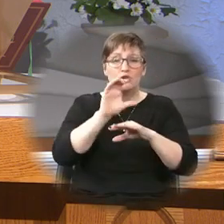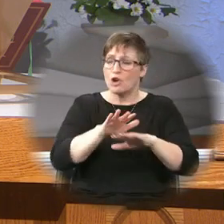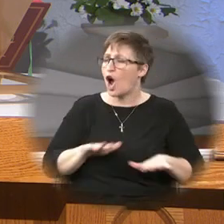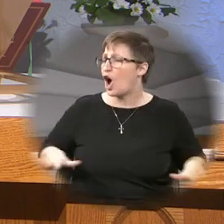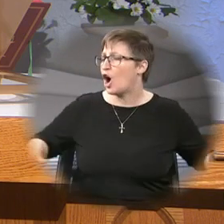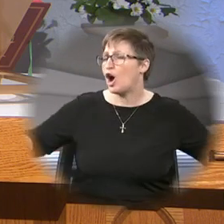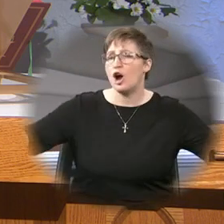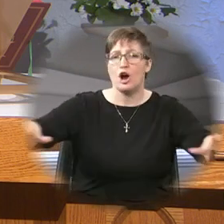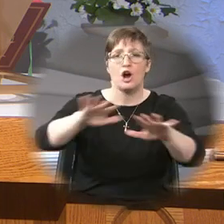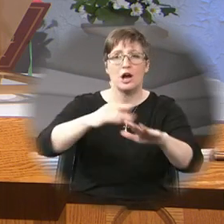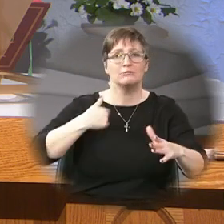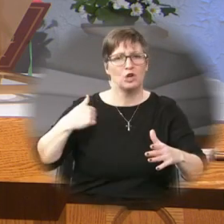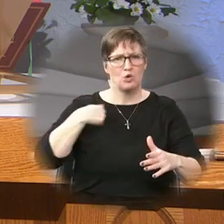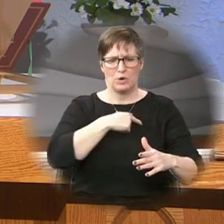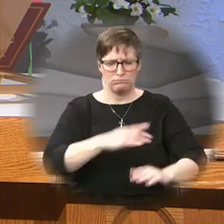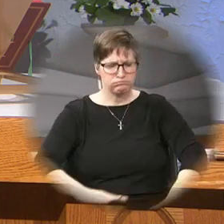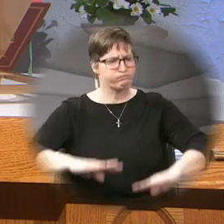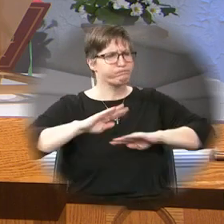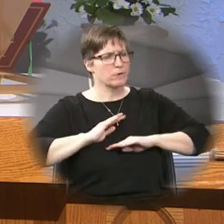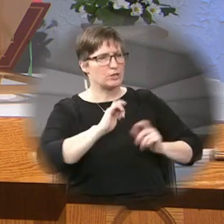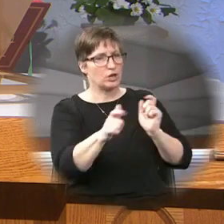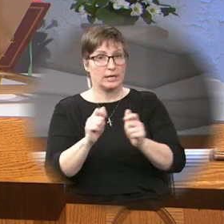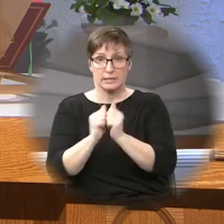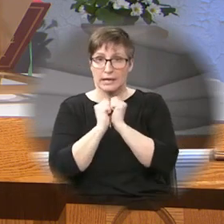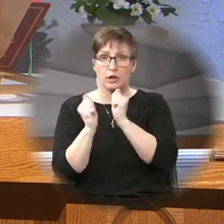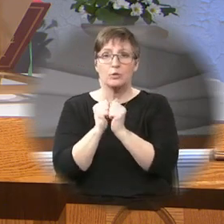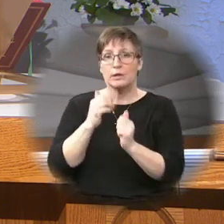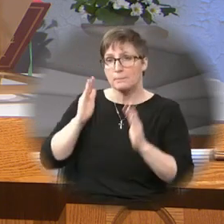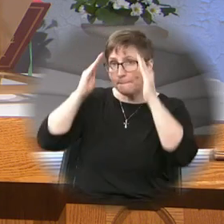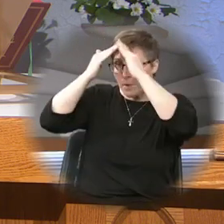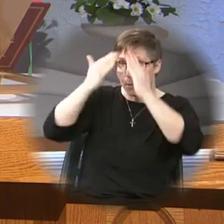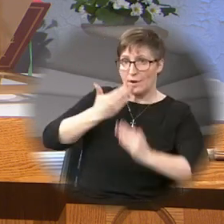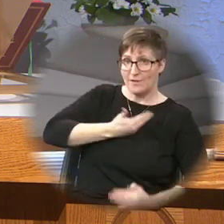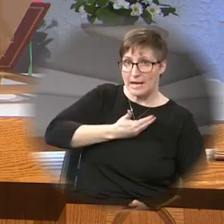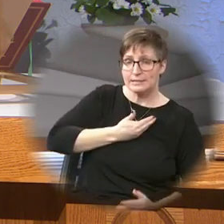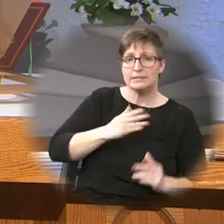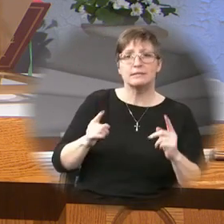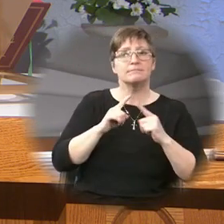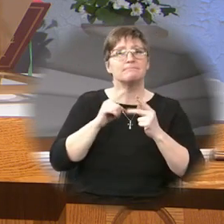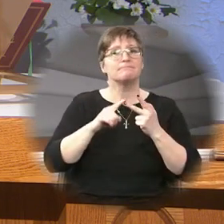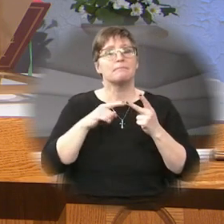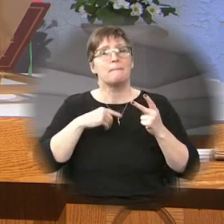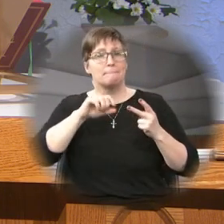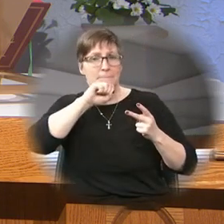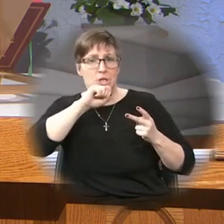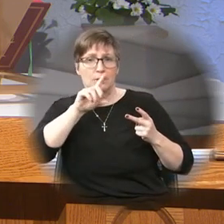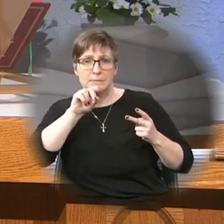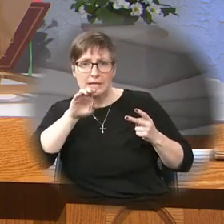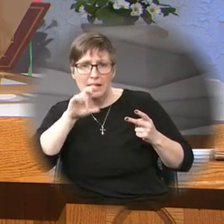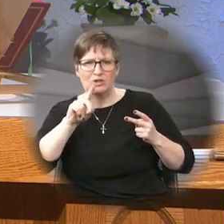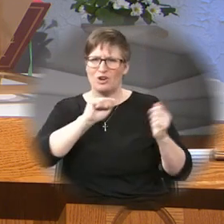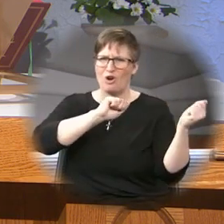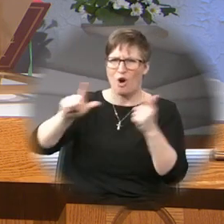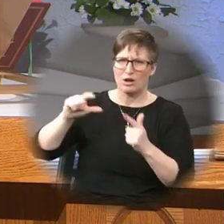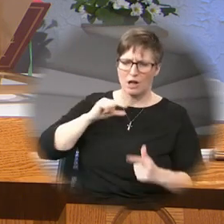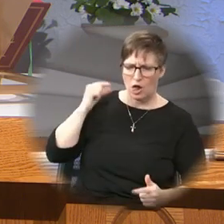the world, and bring her to the fullness of charity, together with Francis, our Pope, and Donald, our Bishop, and all the